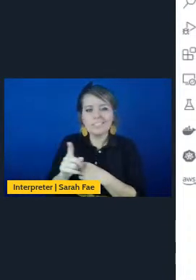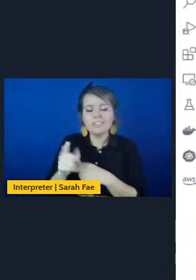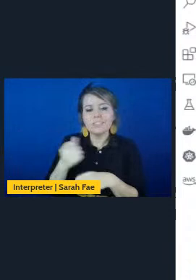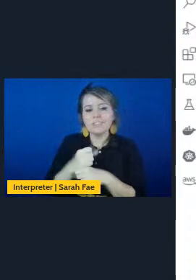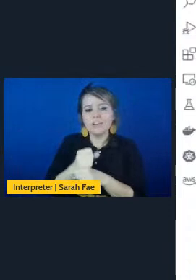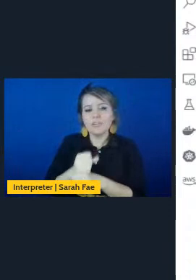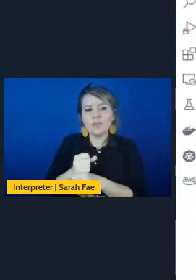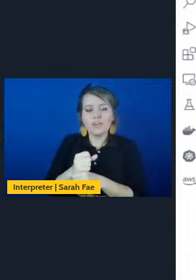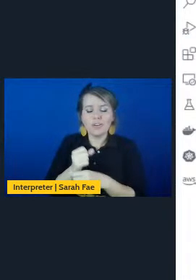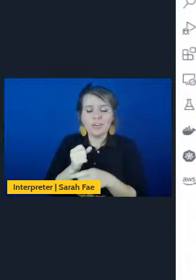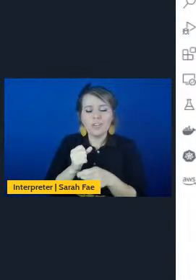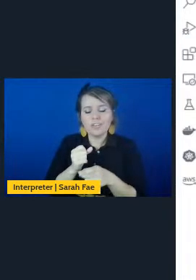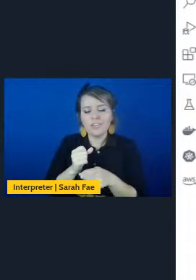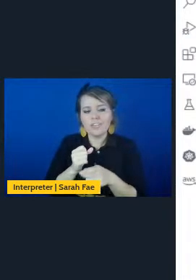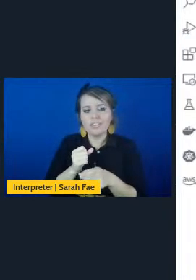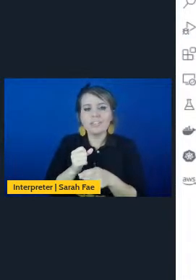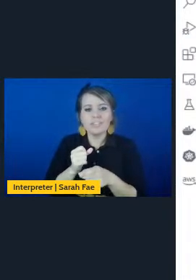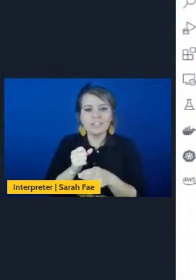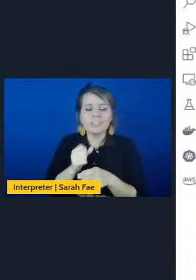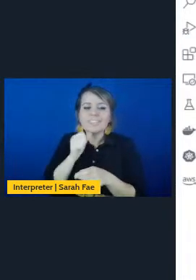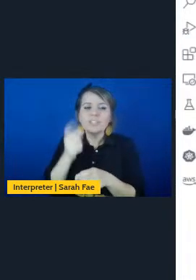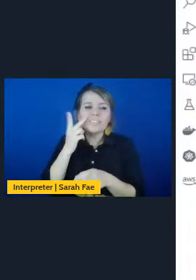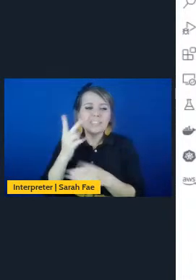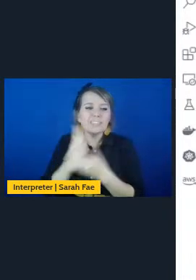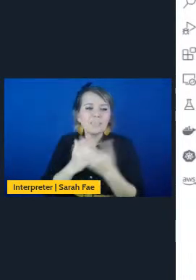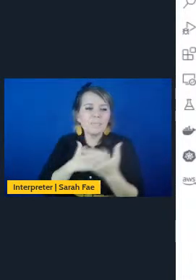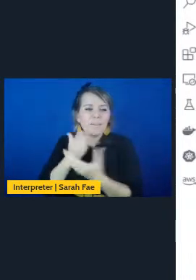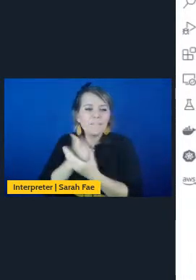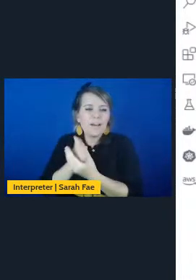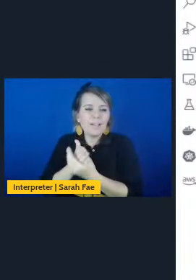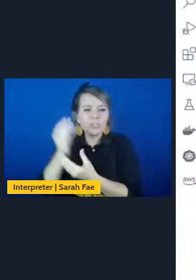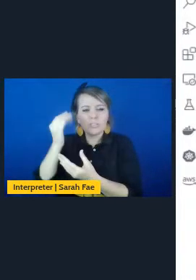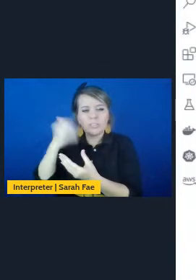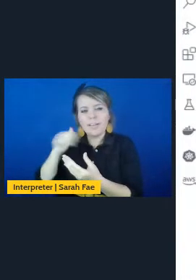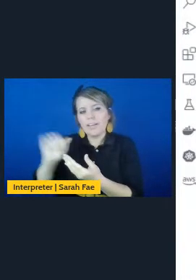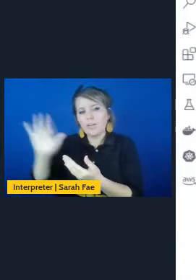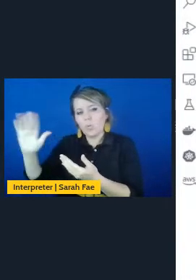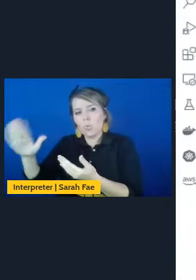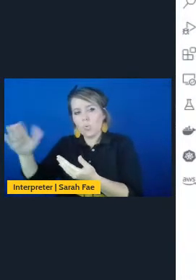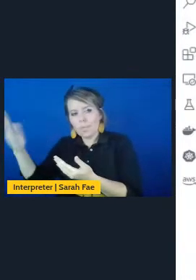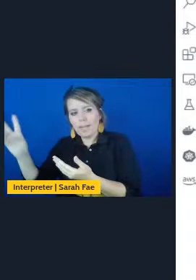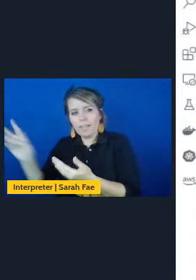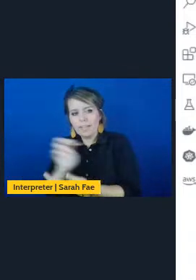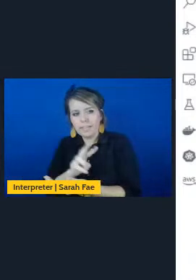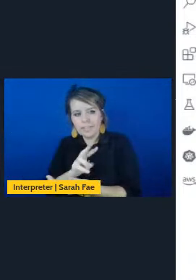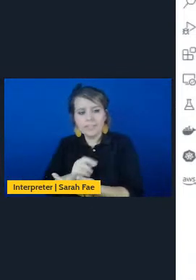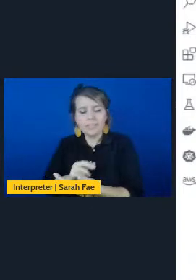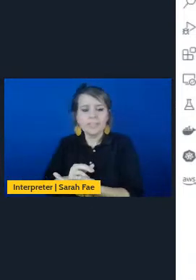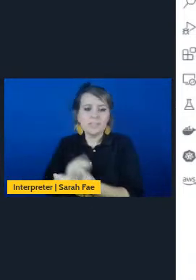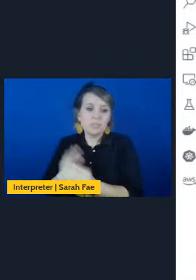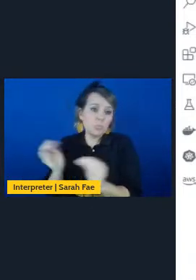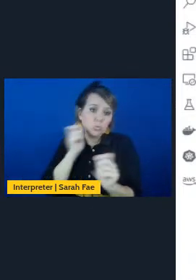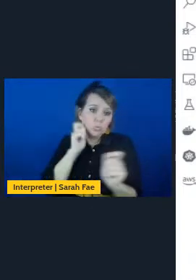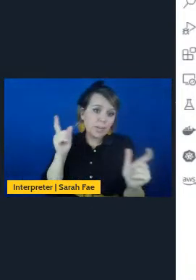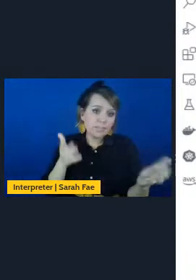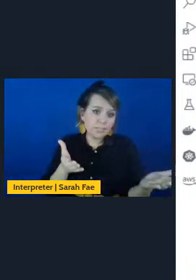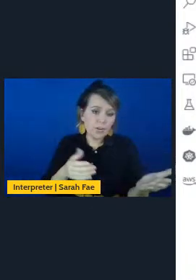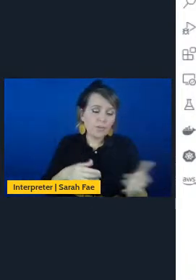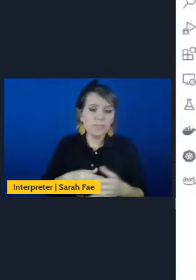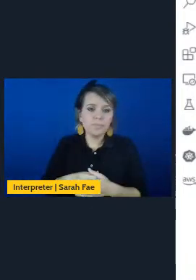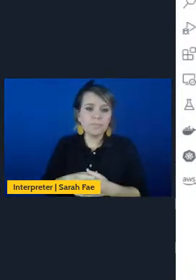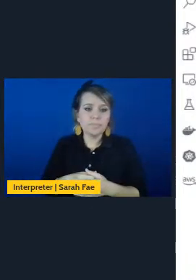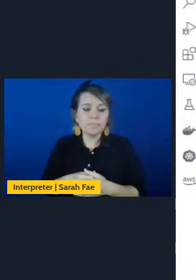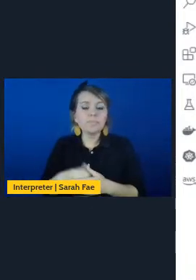couple of files in the dist folder. And if I were to open them, again, no surprises there. Now we